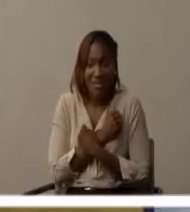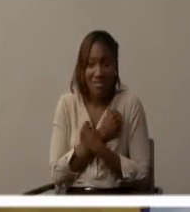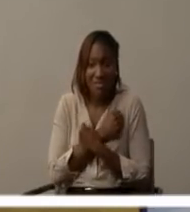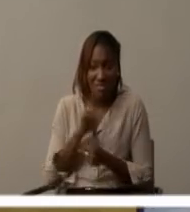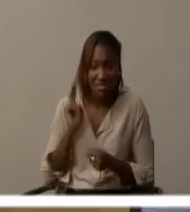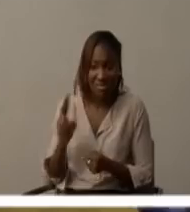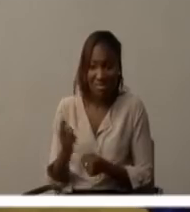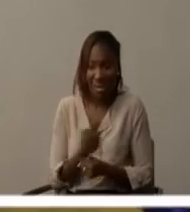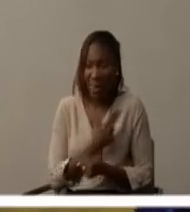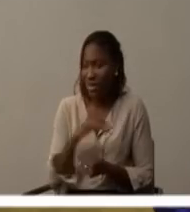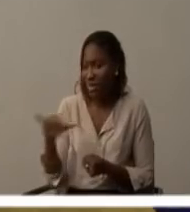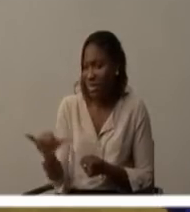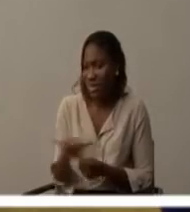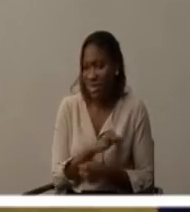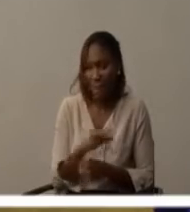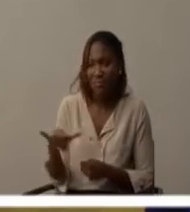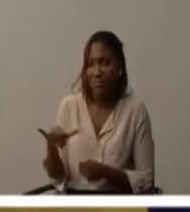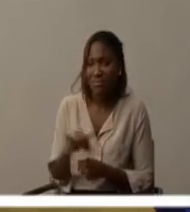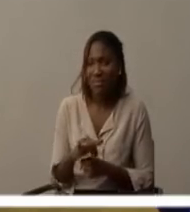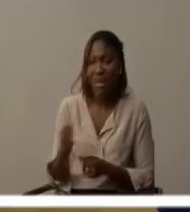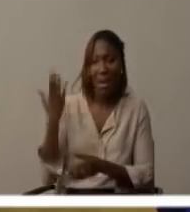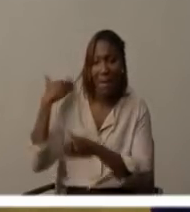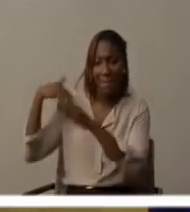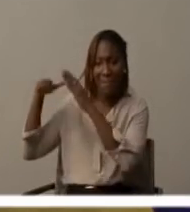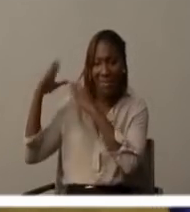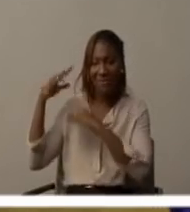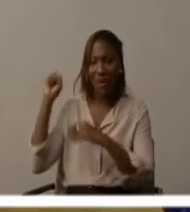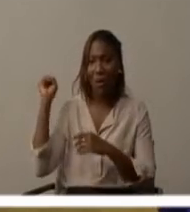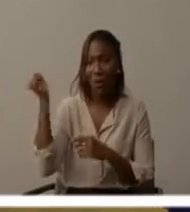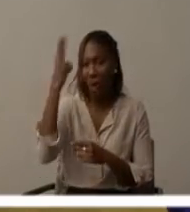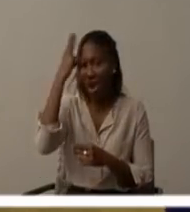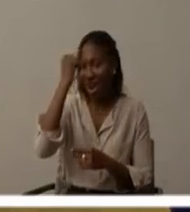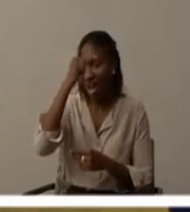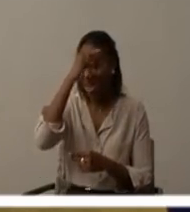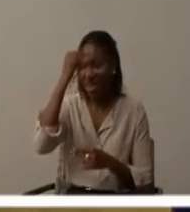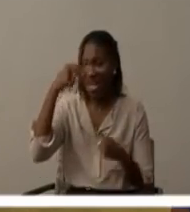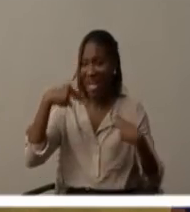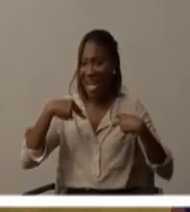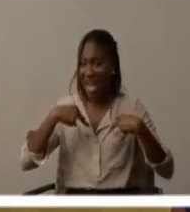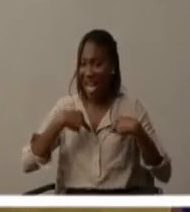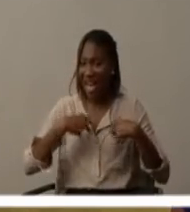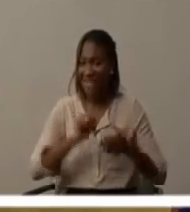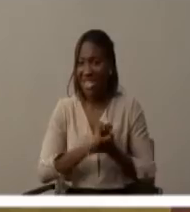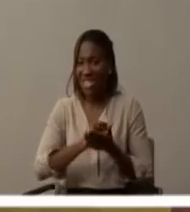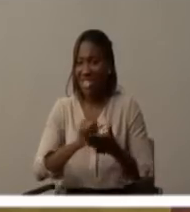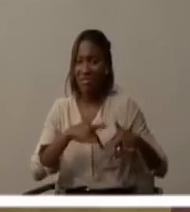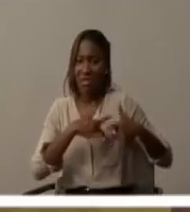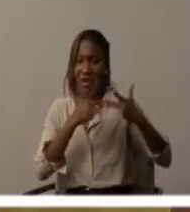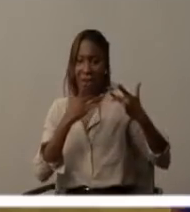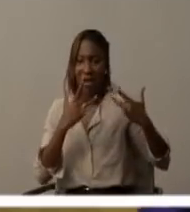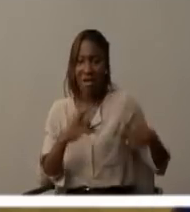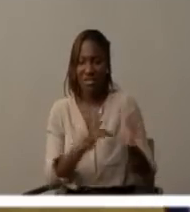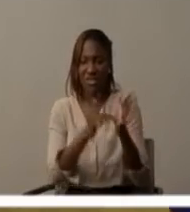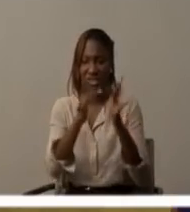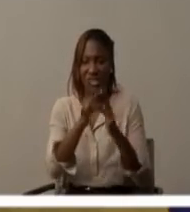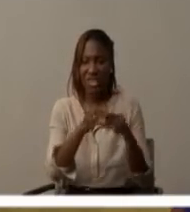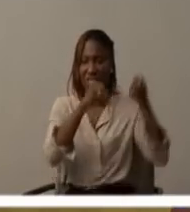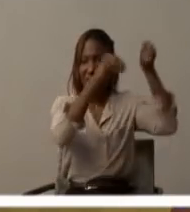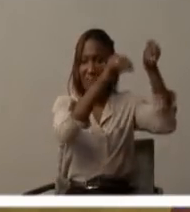the door of the house, you saw the Sacred Heart of Jesus. It reminds us that God's heart is broken. It's broken for you and for